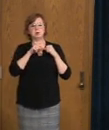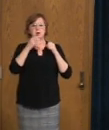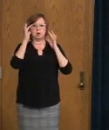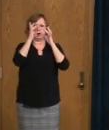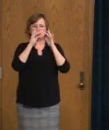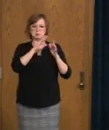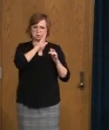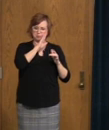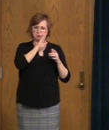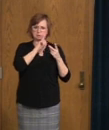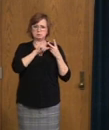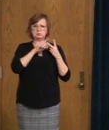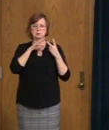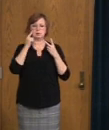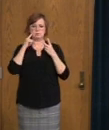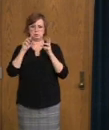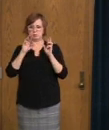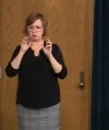for COVID patients.